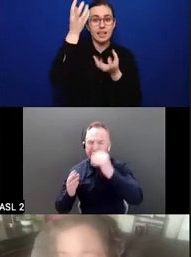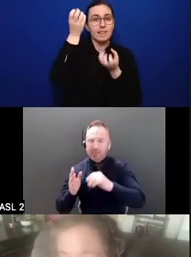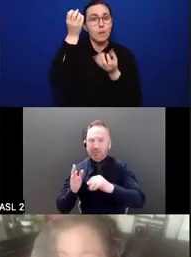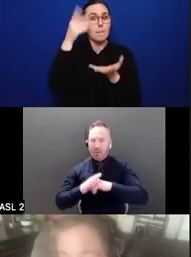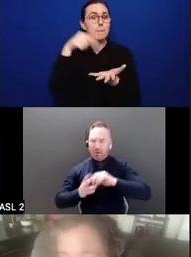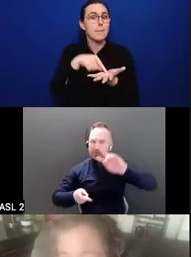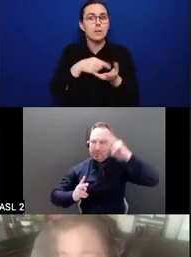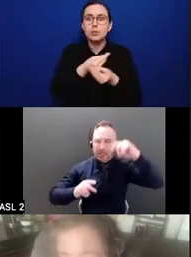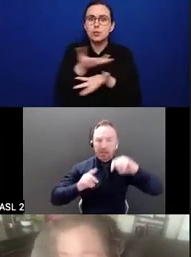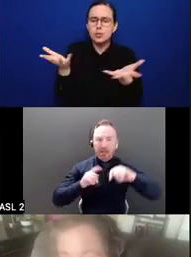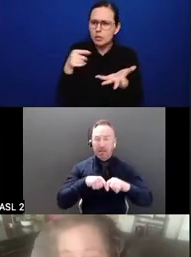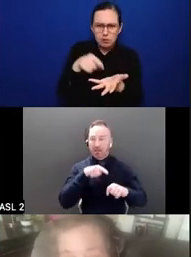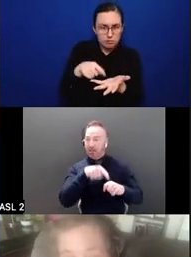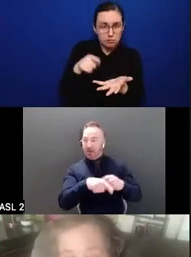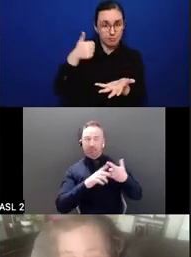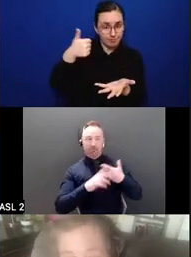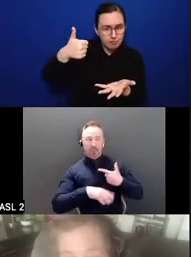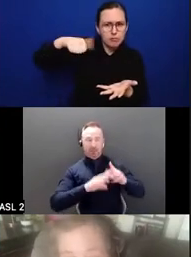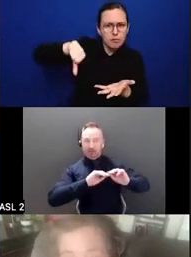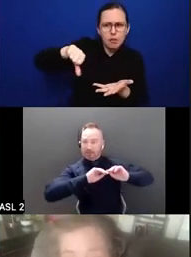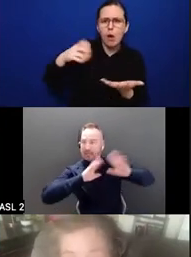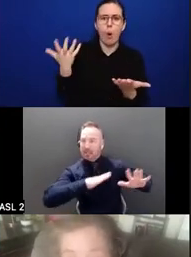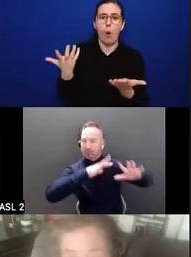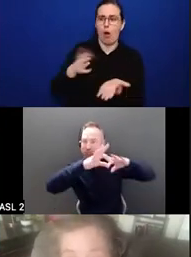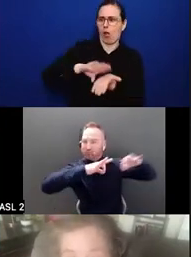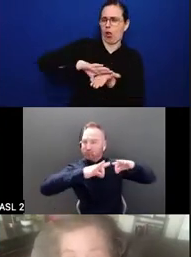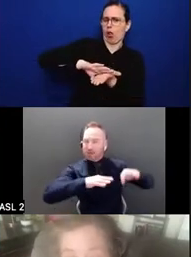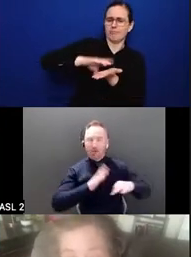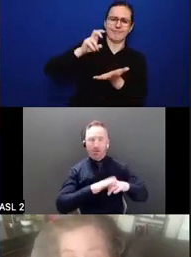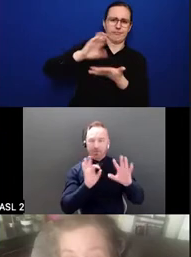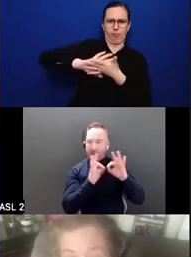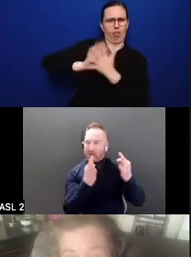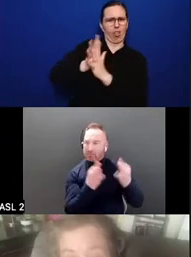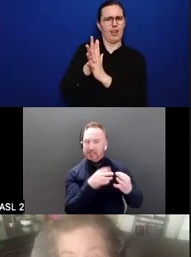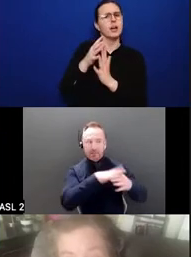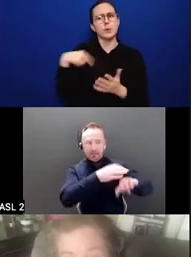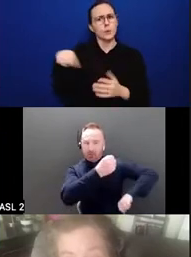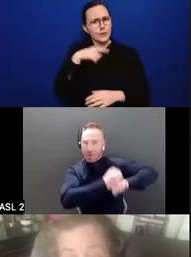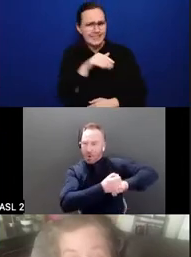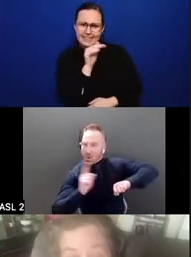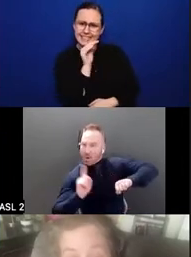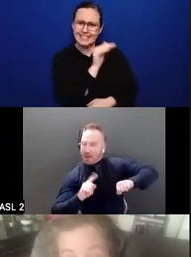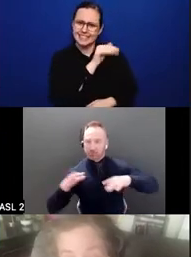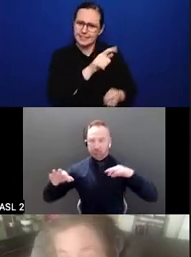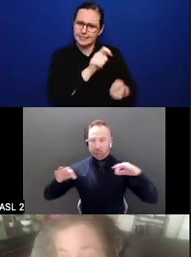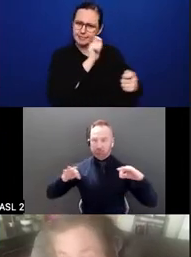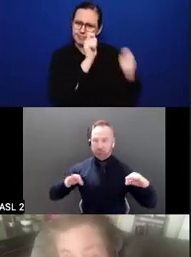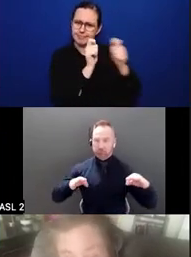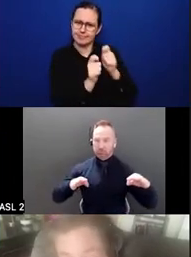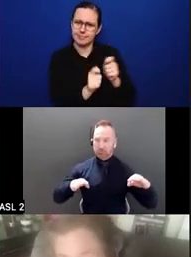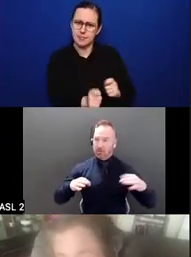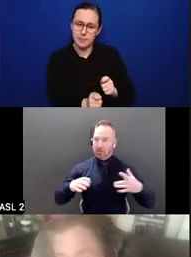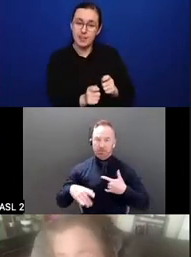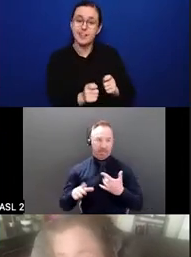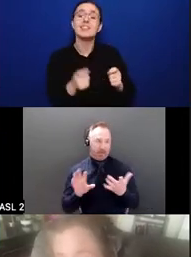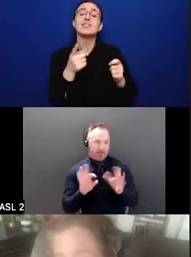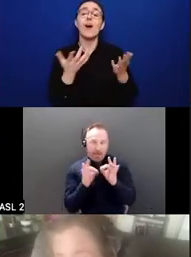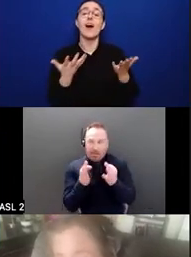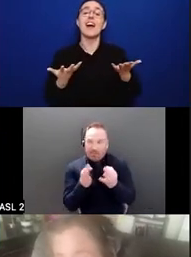clarity and point families in the right direction for support, because often they were the only people talking about those gaps at the